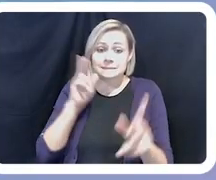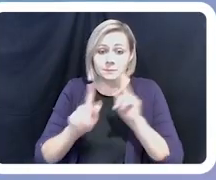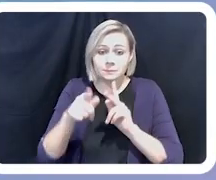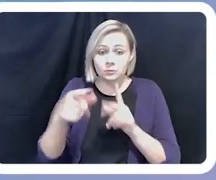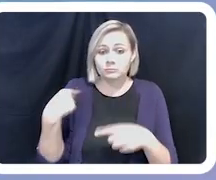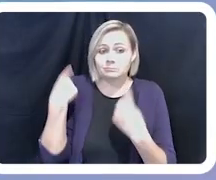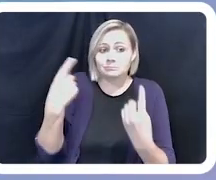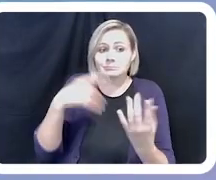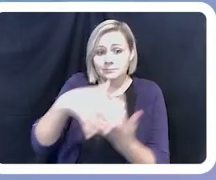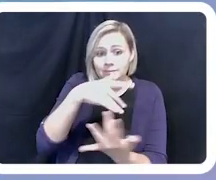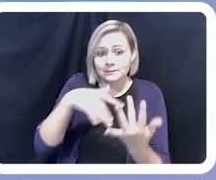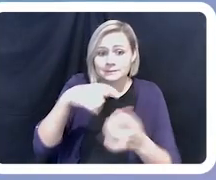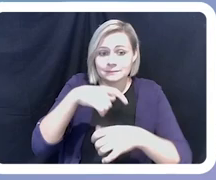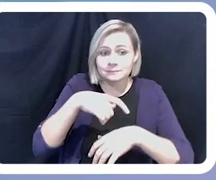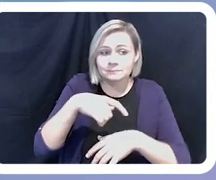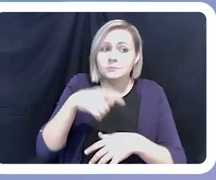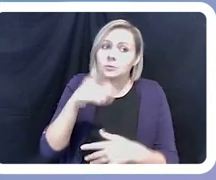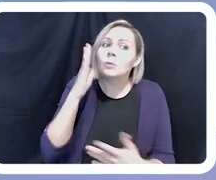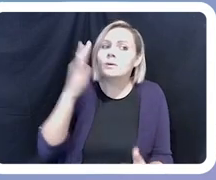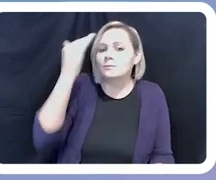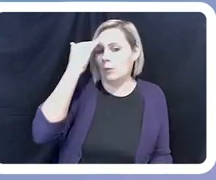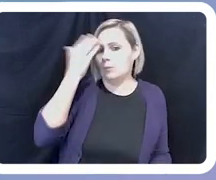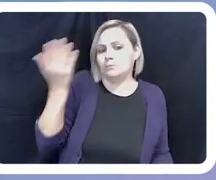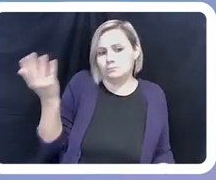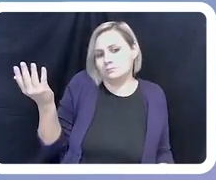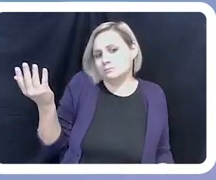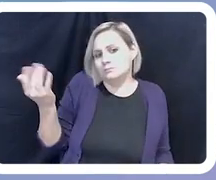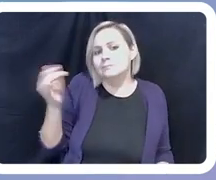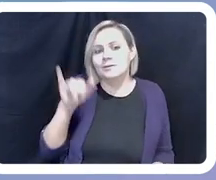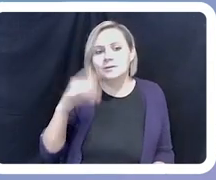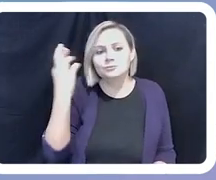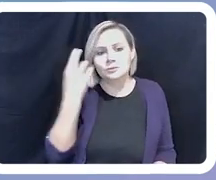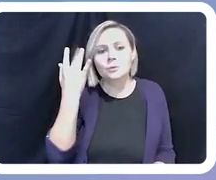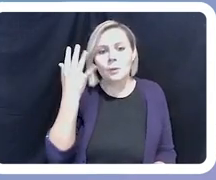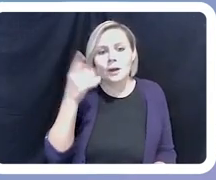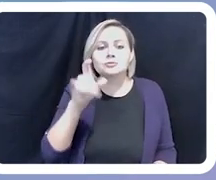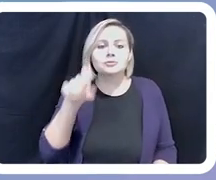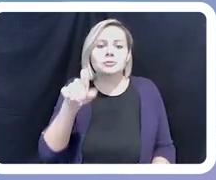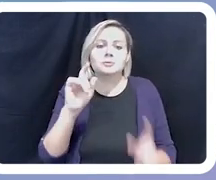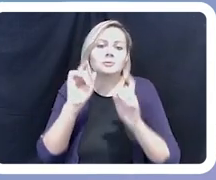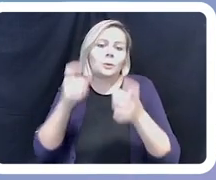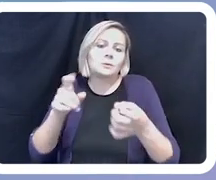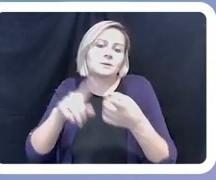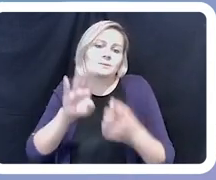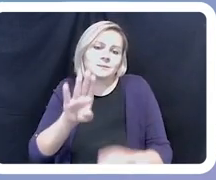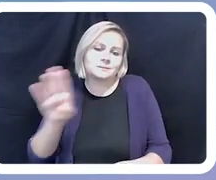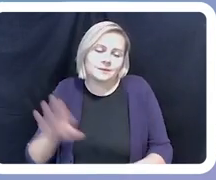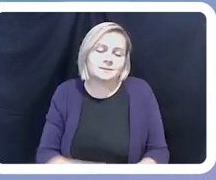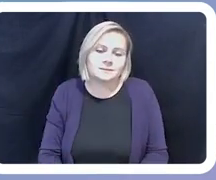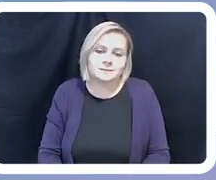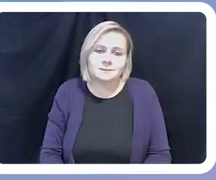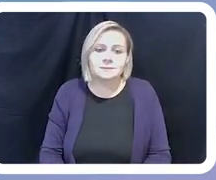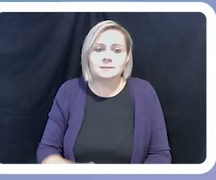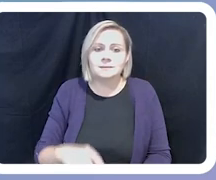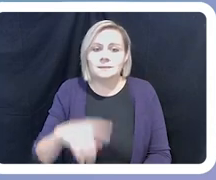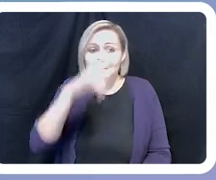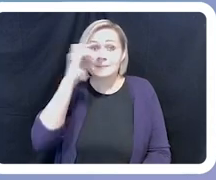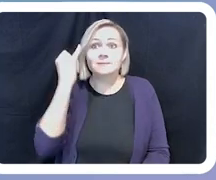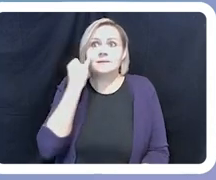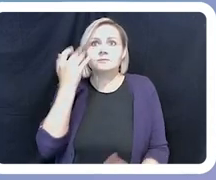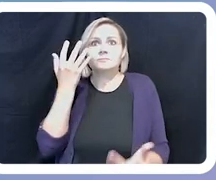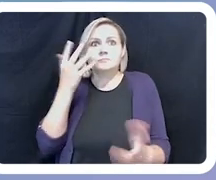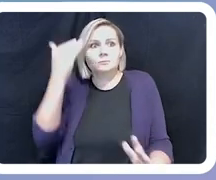Once you see the people that you spend time with, you will know. That's the reason why you should donate to Best